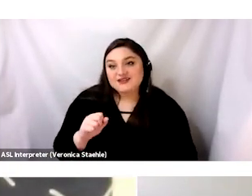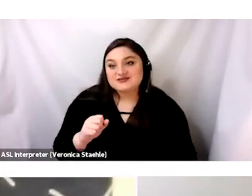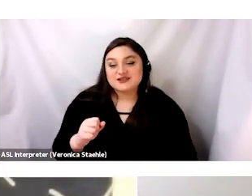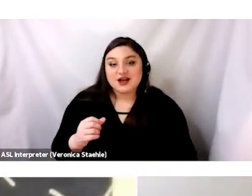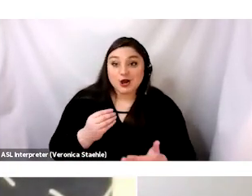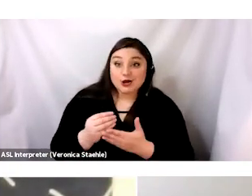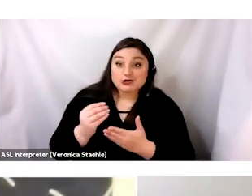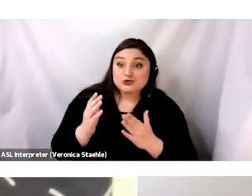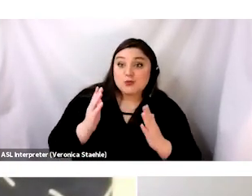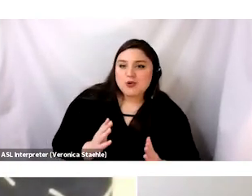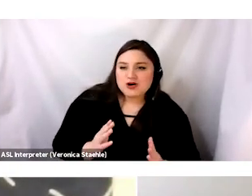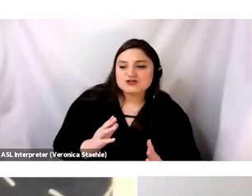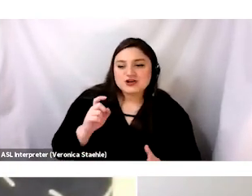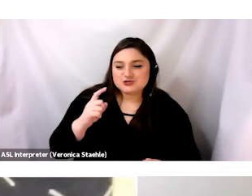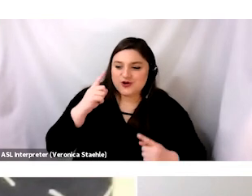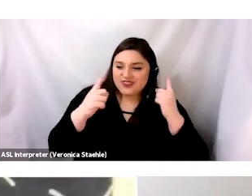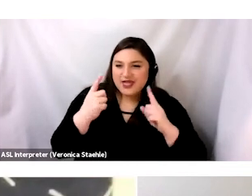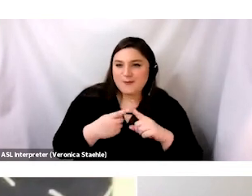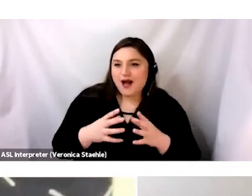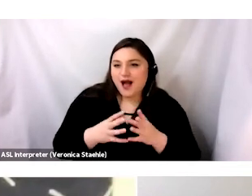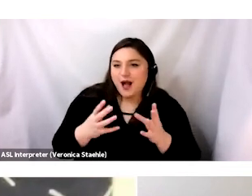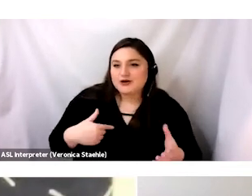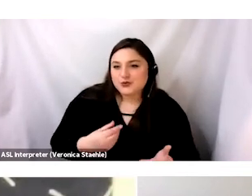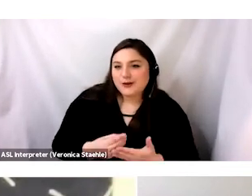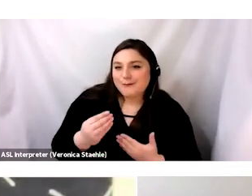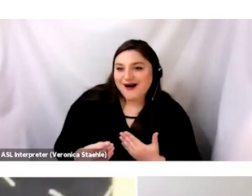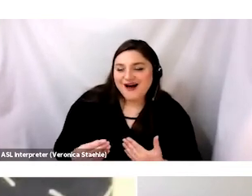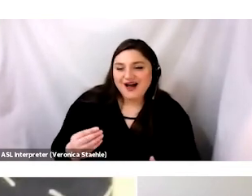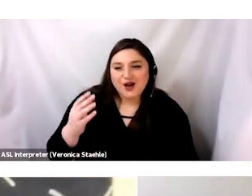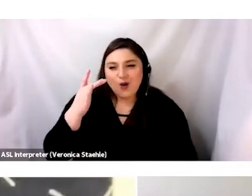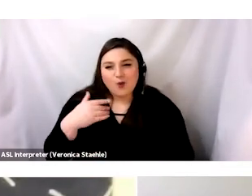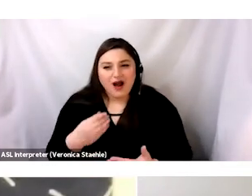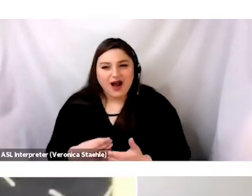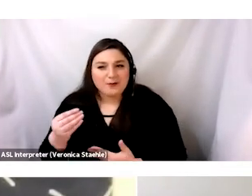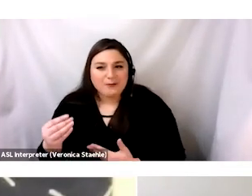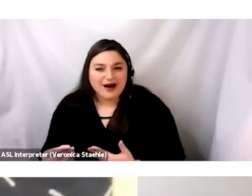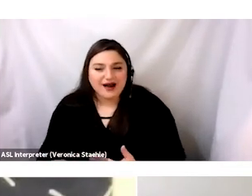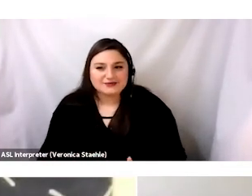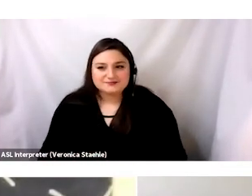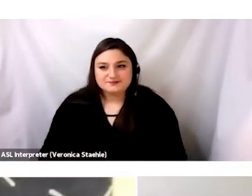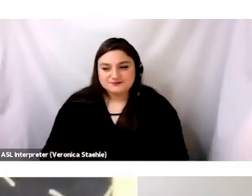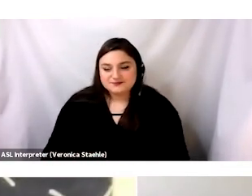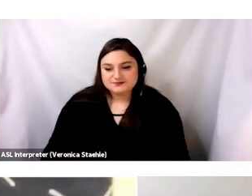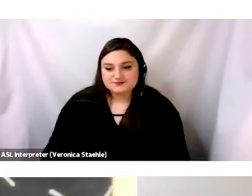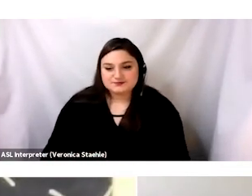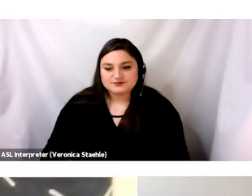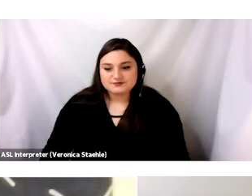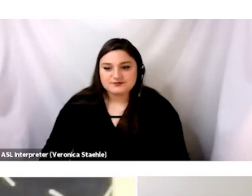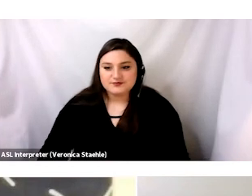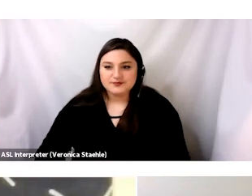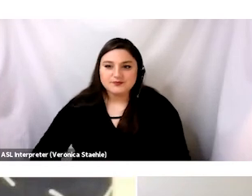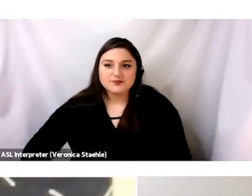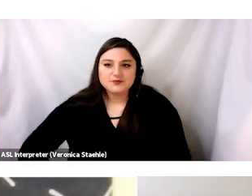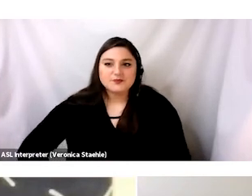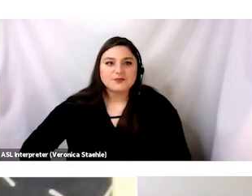consumers, we should think critically about just how much we're buying in general, and why these things need to